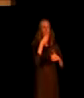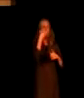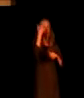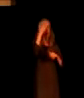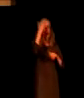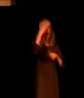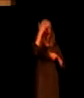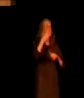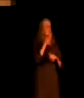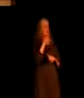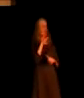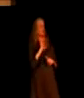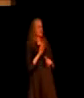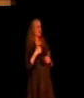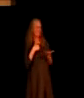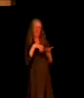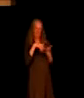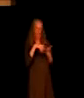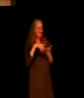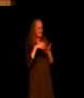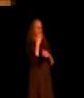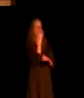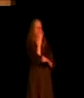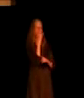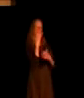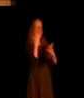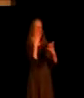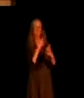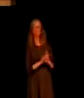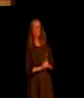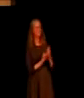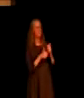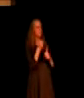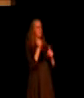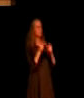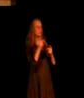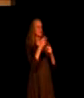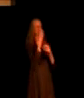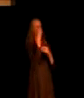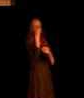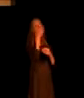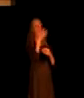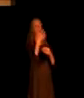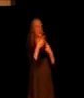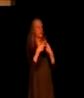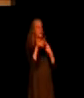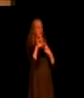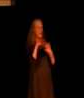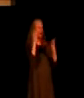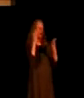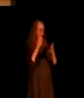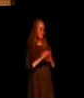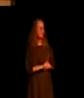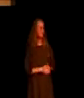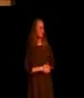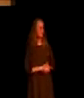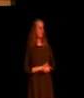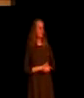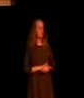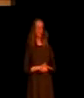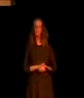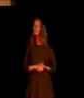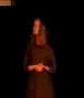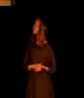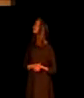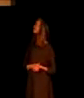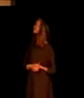because tree physiology just isn't something that people normally want to hear much about.